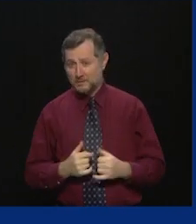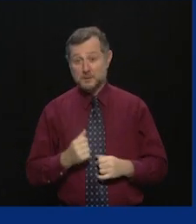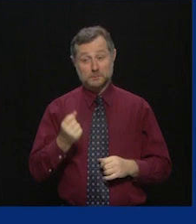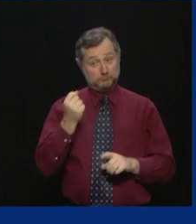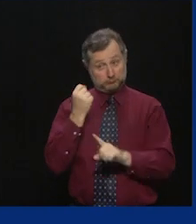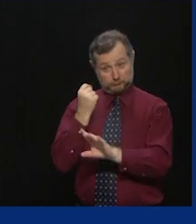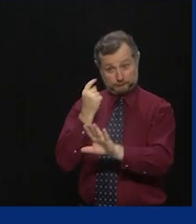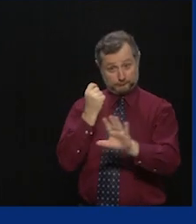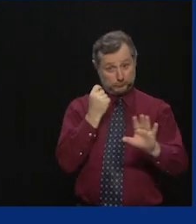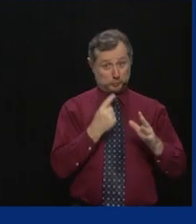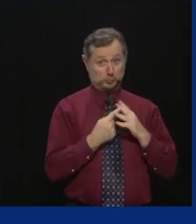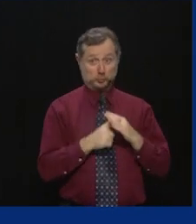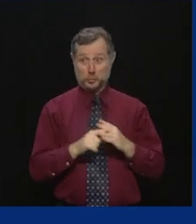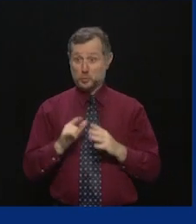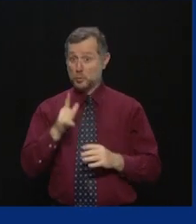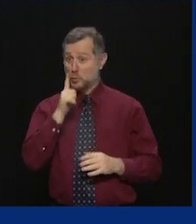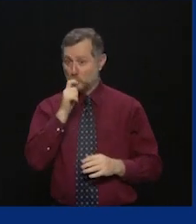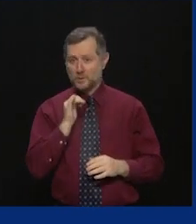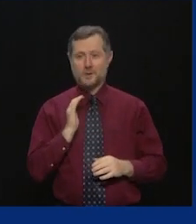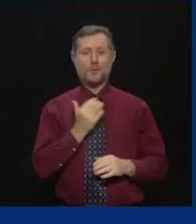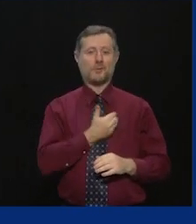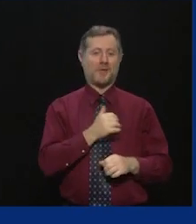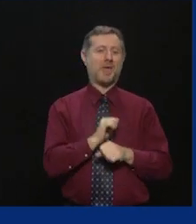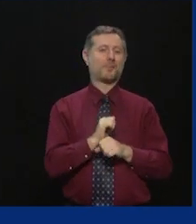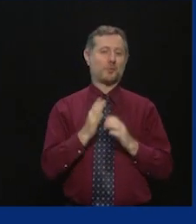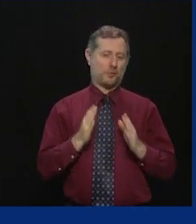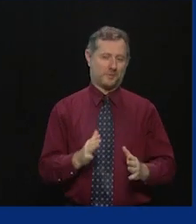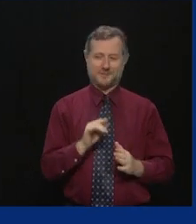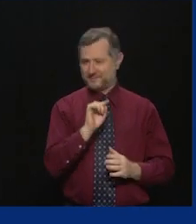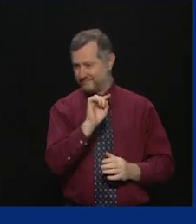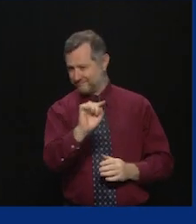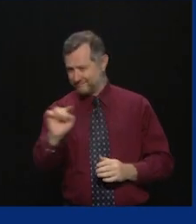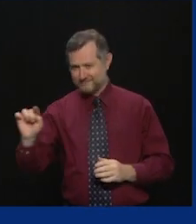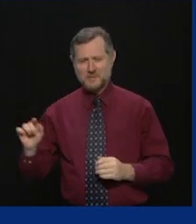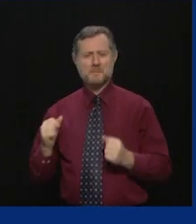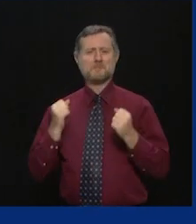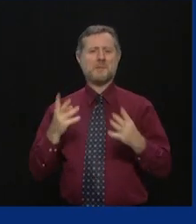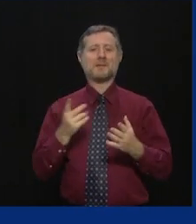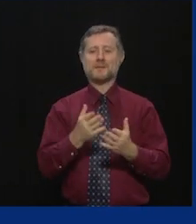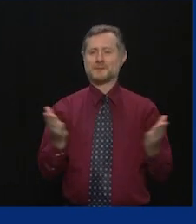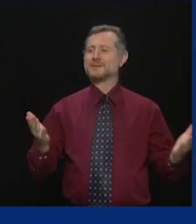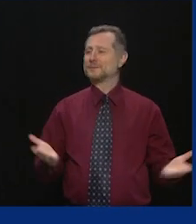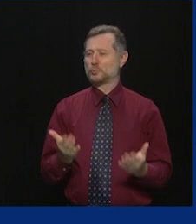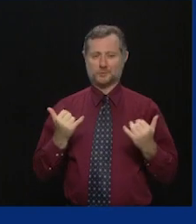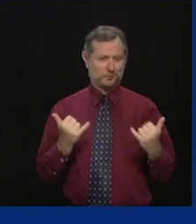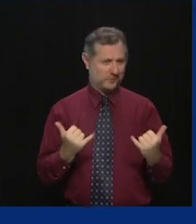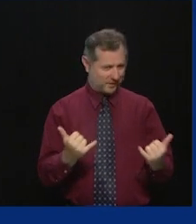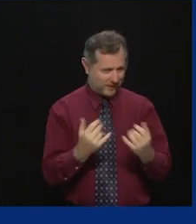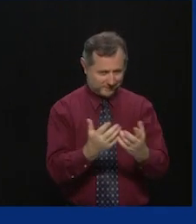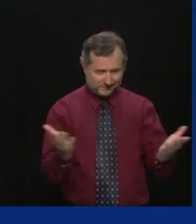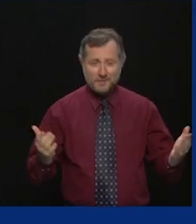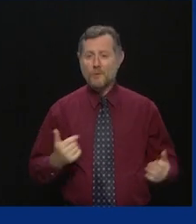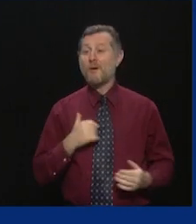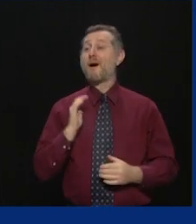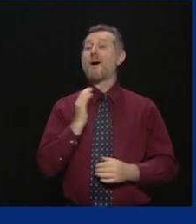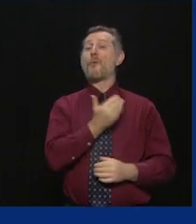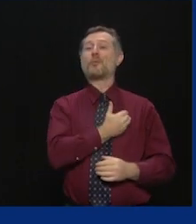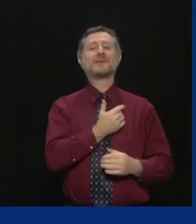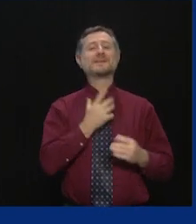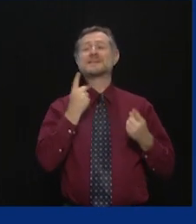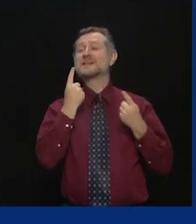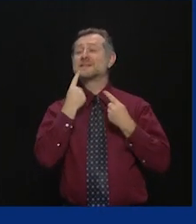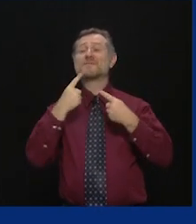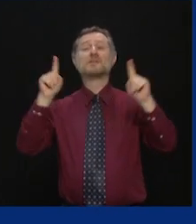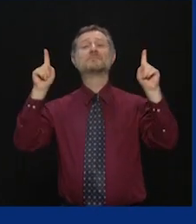employees, and a number of them you've already been introduced to, and a number of them are here today. But our success really comes off the backbone of a